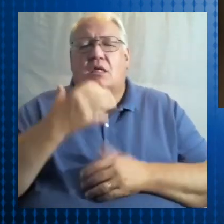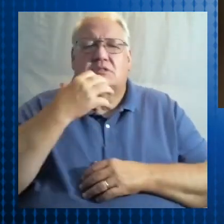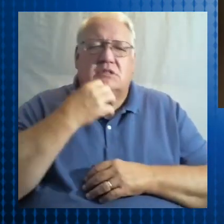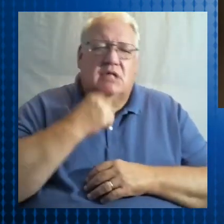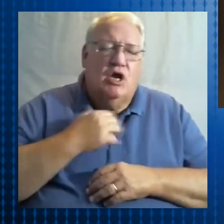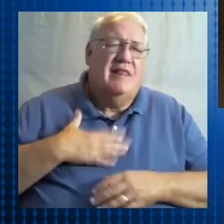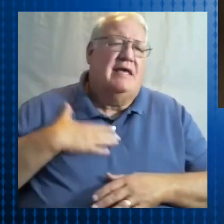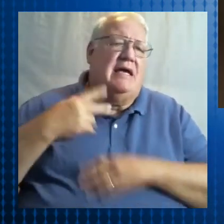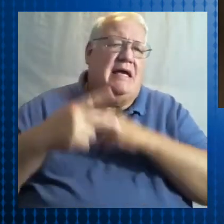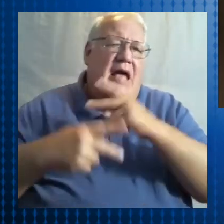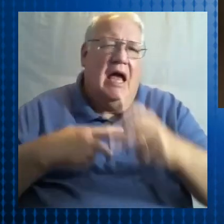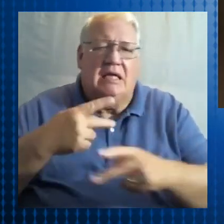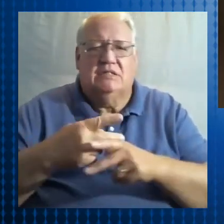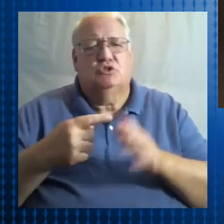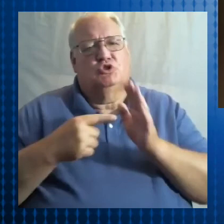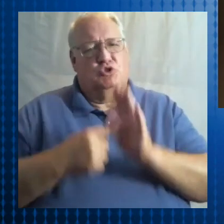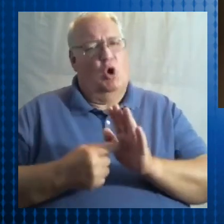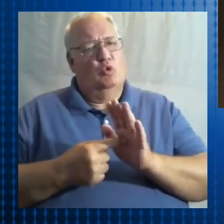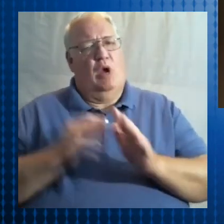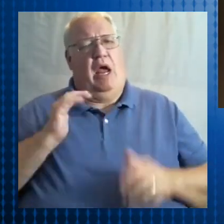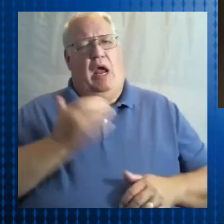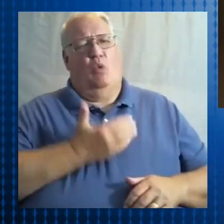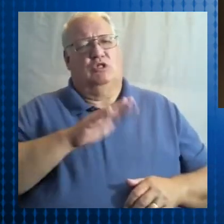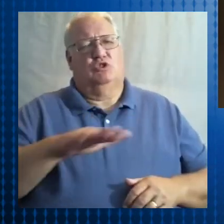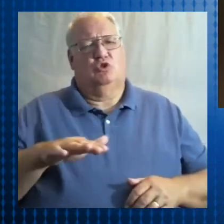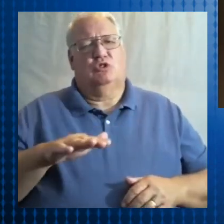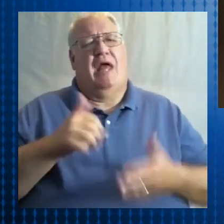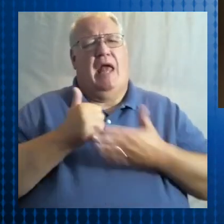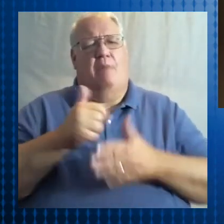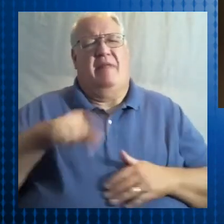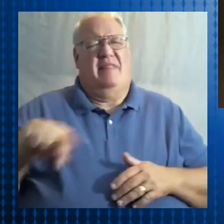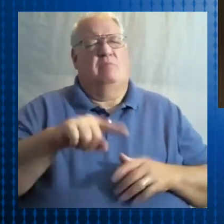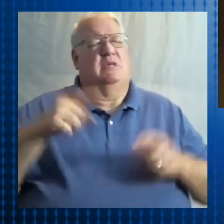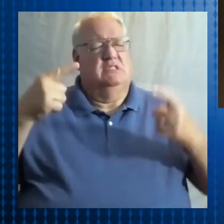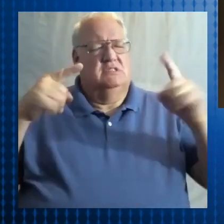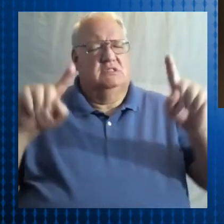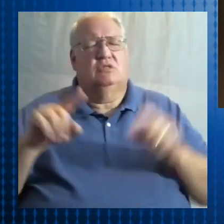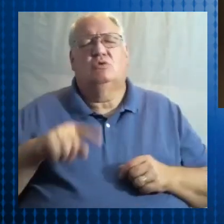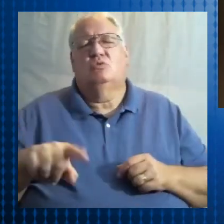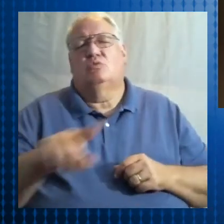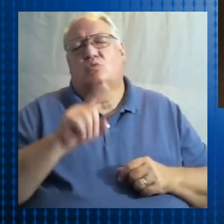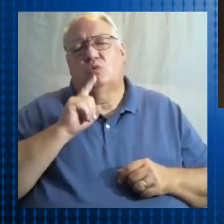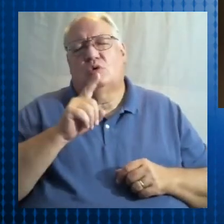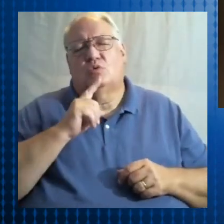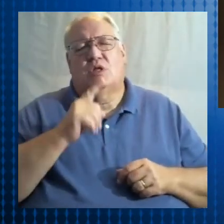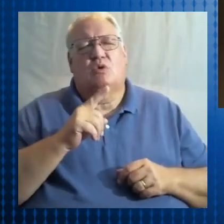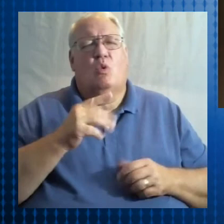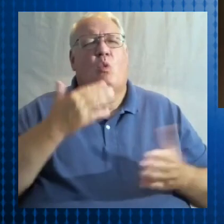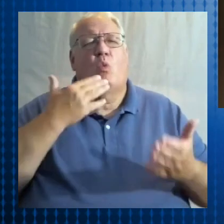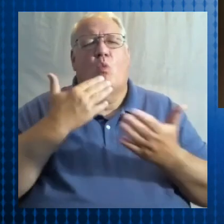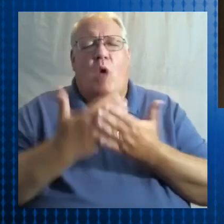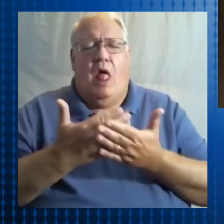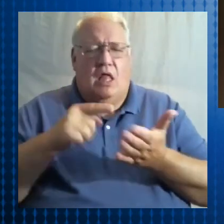shown for our children in order for them to be successful. You are just so well